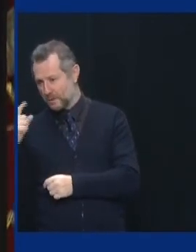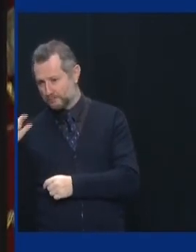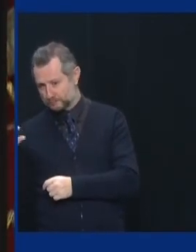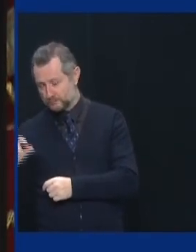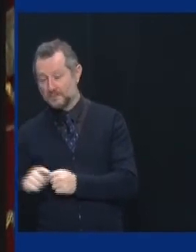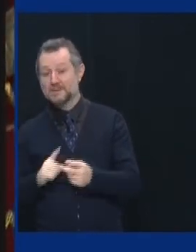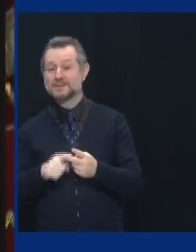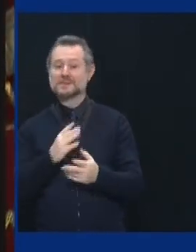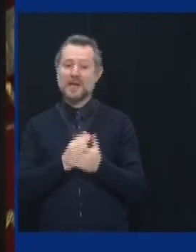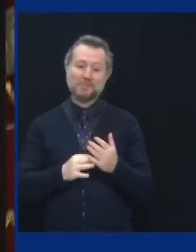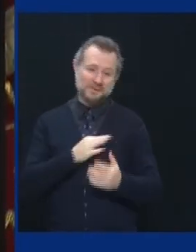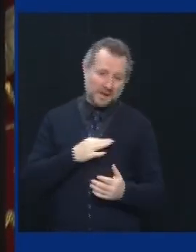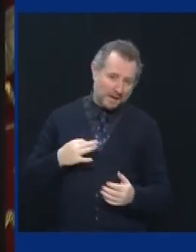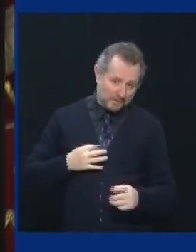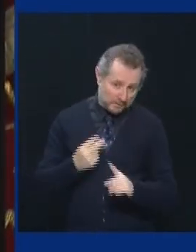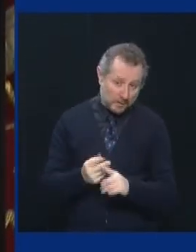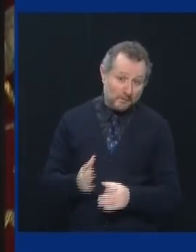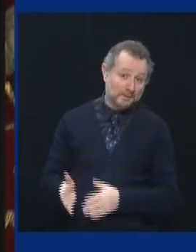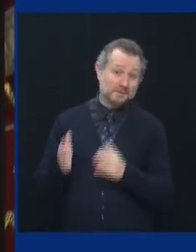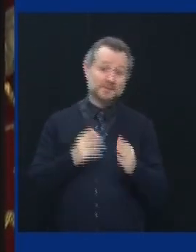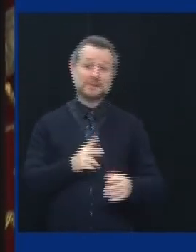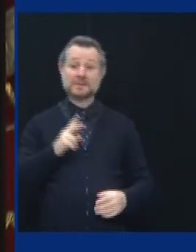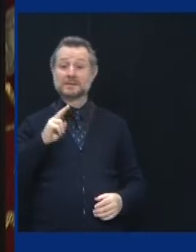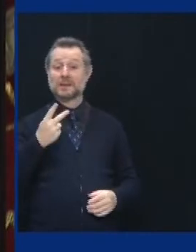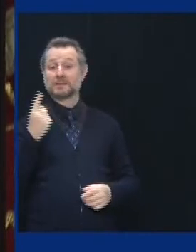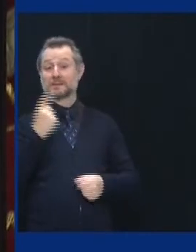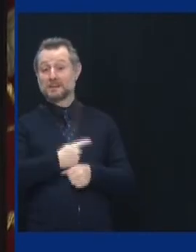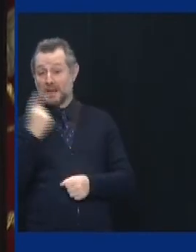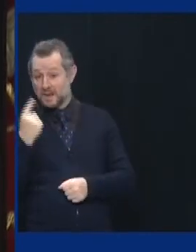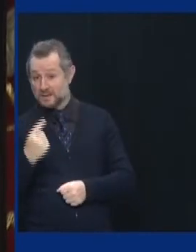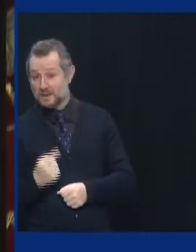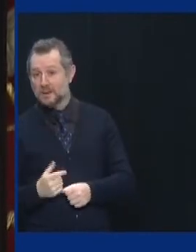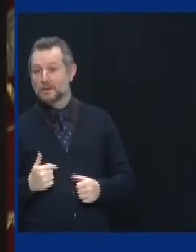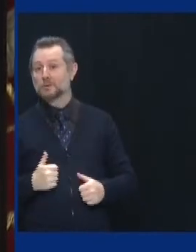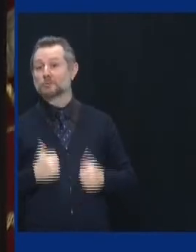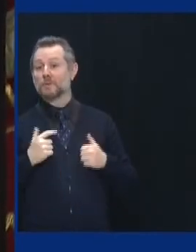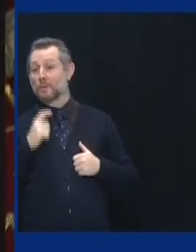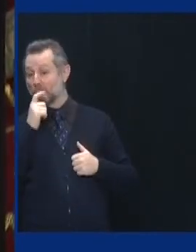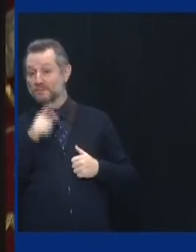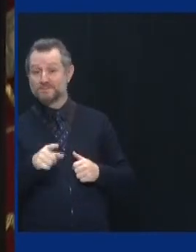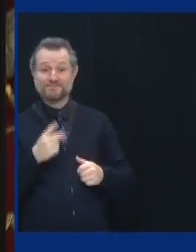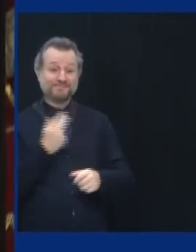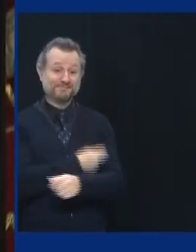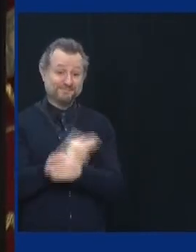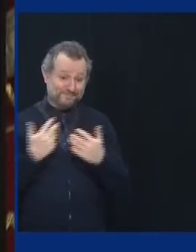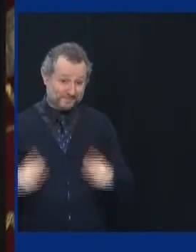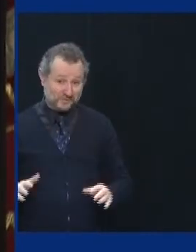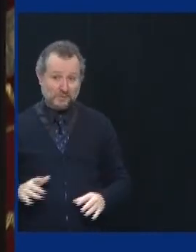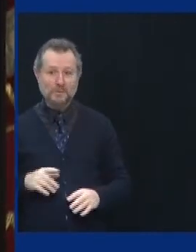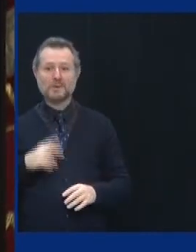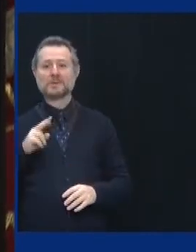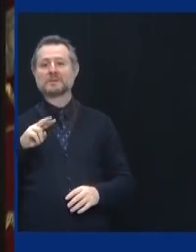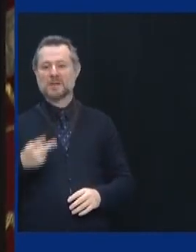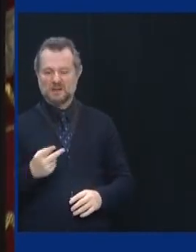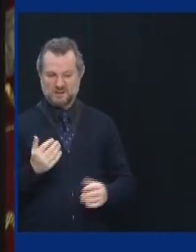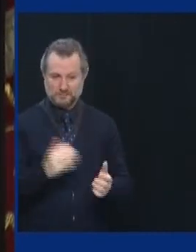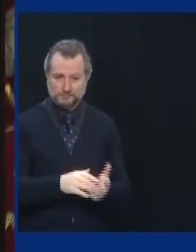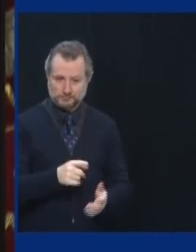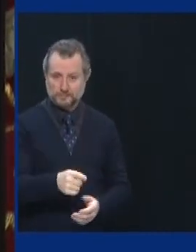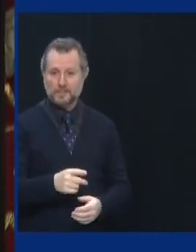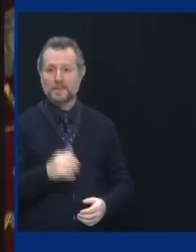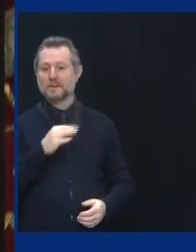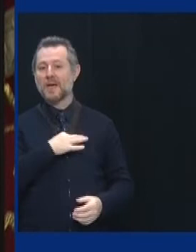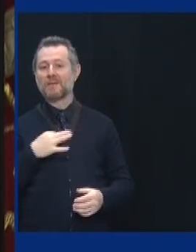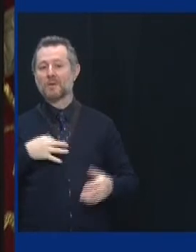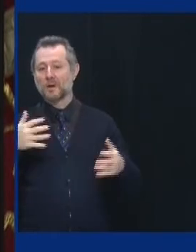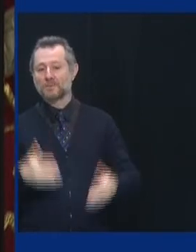dose. Clinical day 2, the residents that got dose 1 on day 1 get dose 2. The remainder staff are offered dose